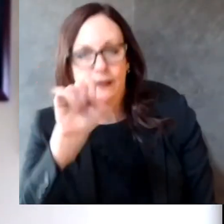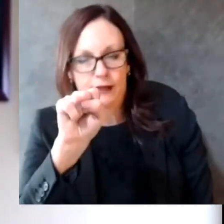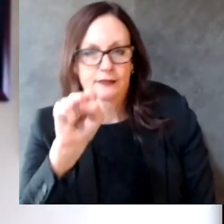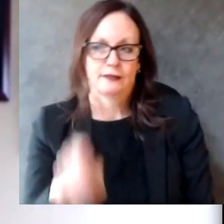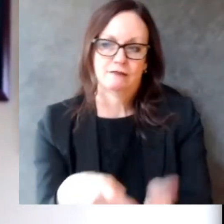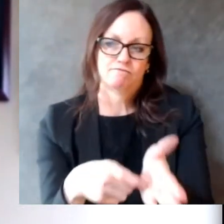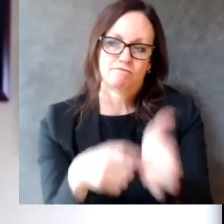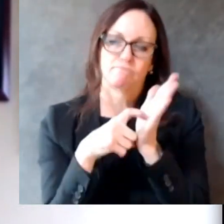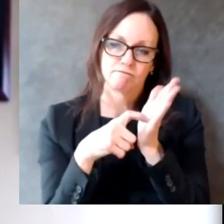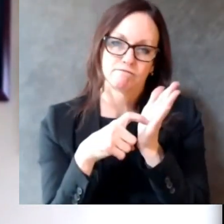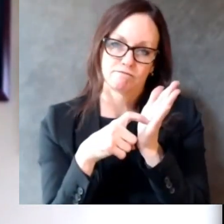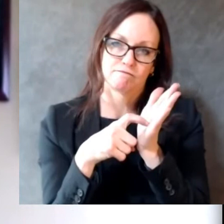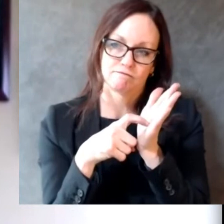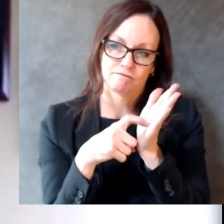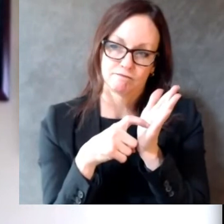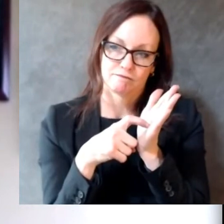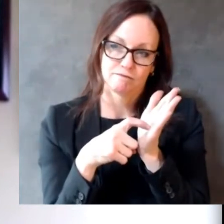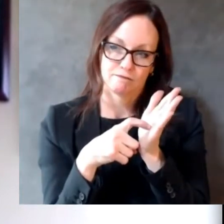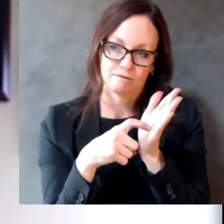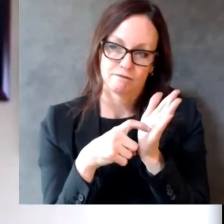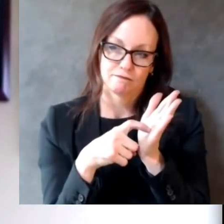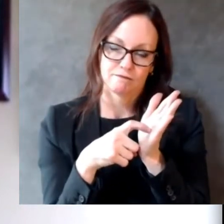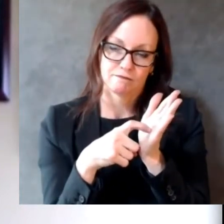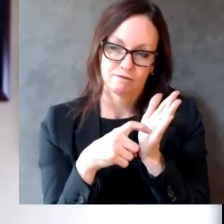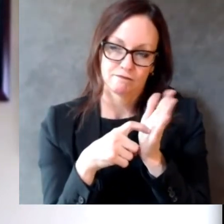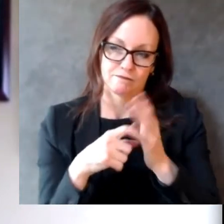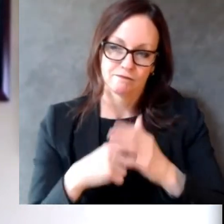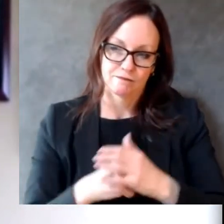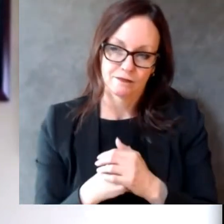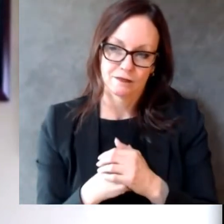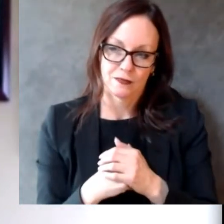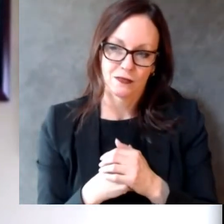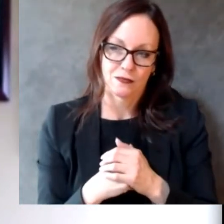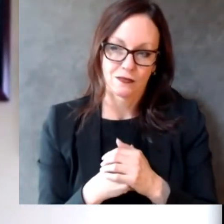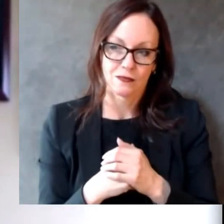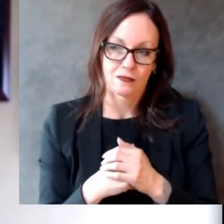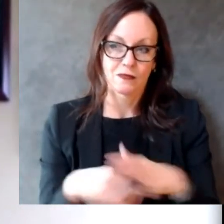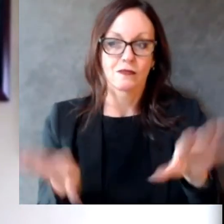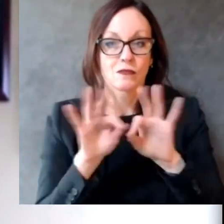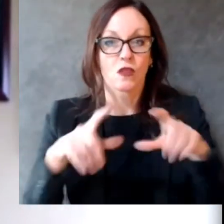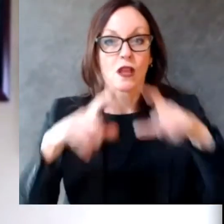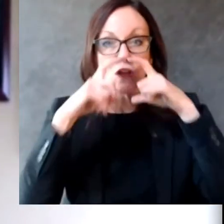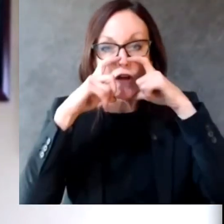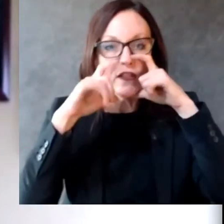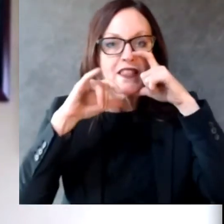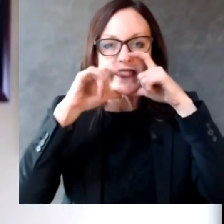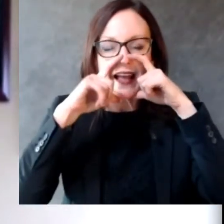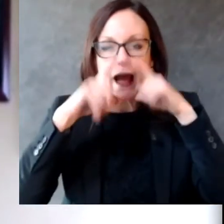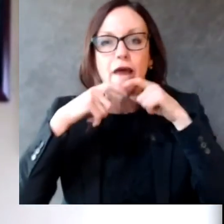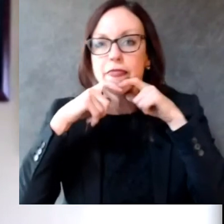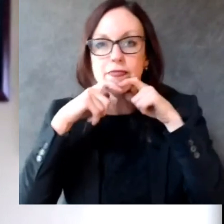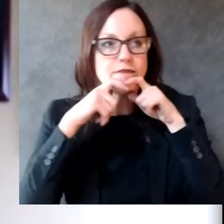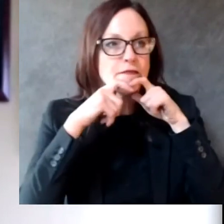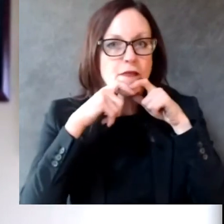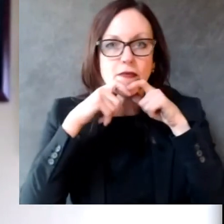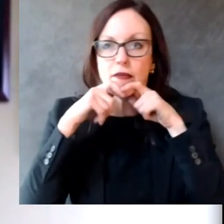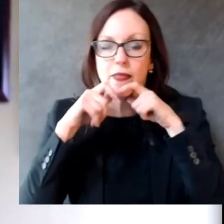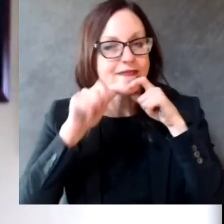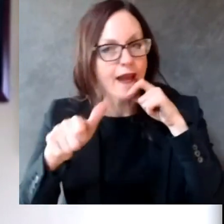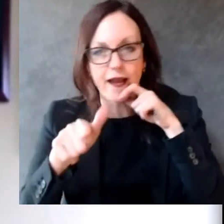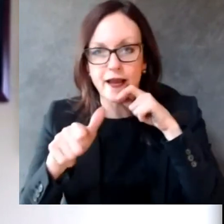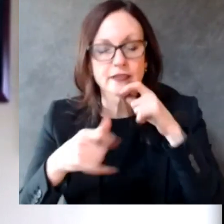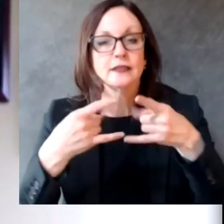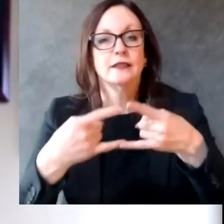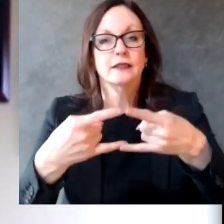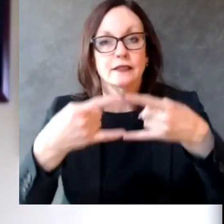strongly disagree with, right now, given the level of community transmission and the low level of access to